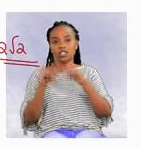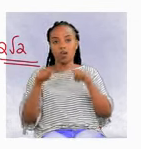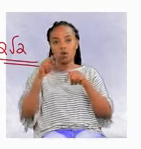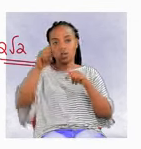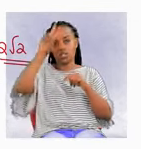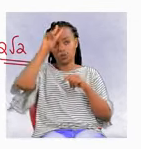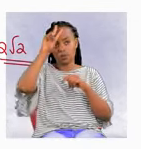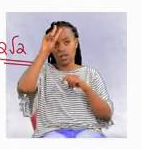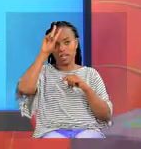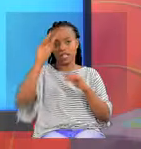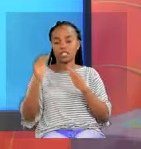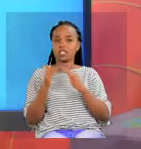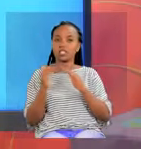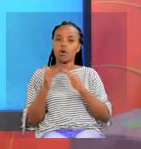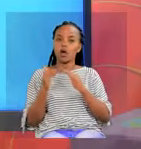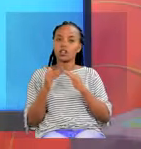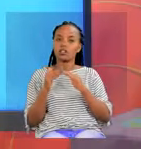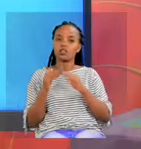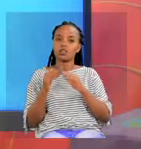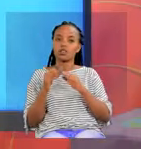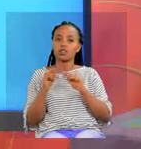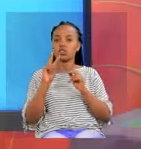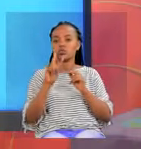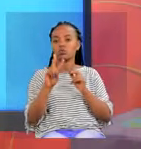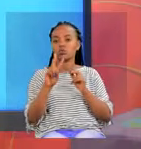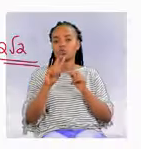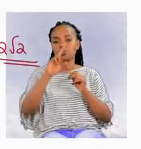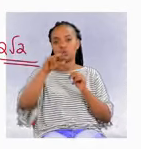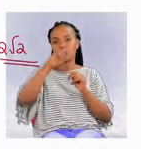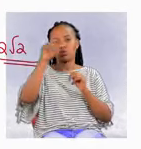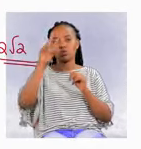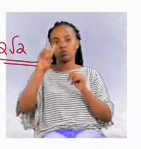the whole squared is equal to 2 root 2 squared,